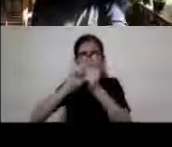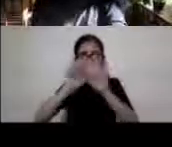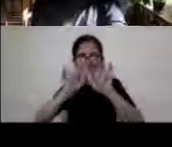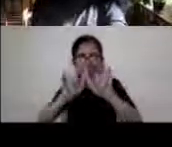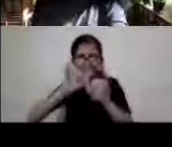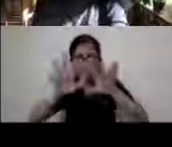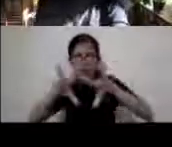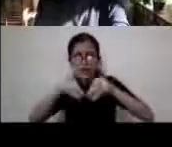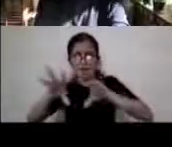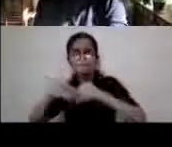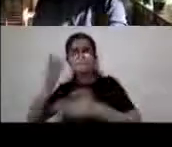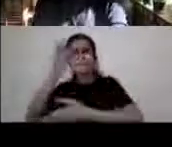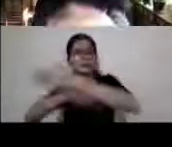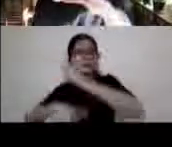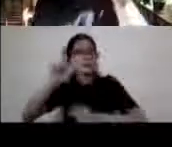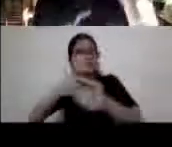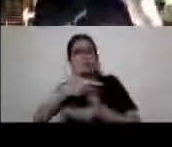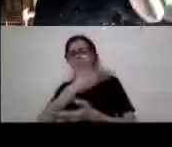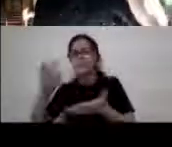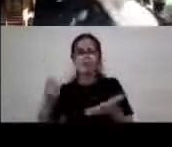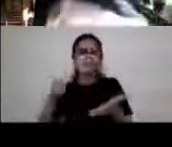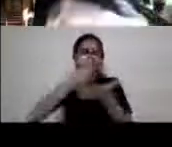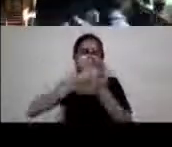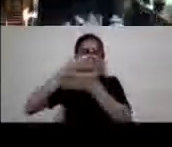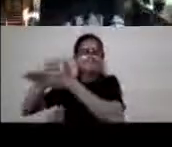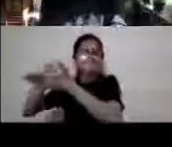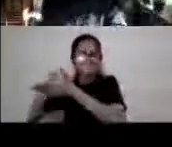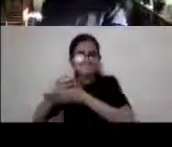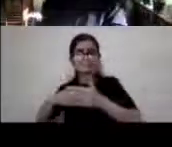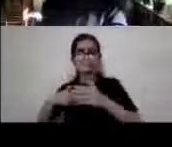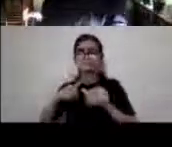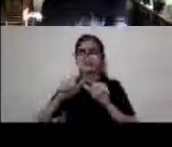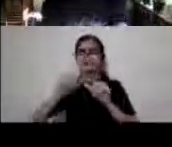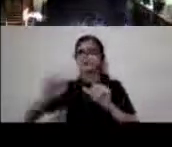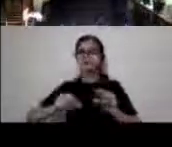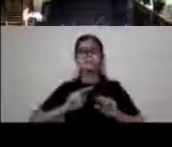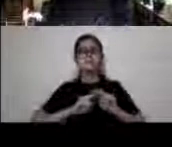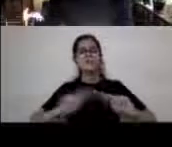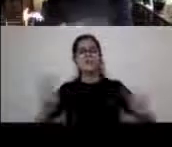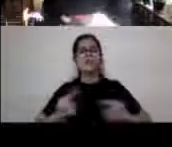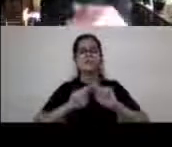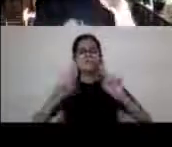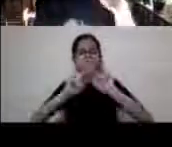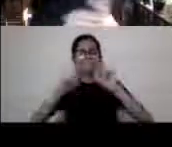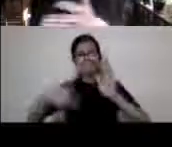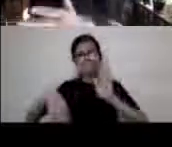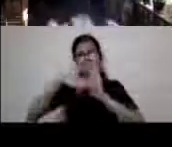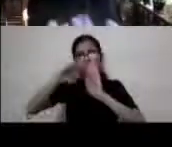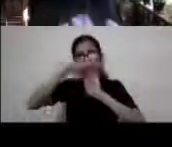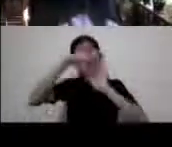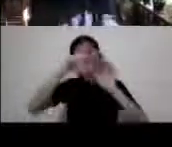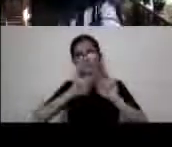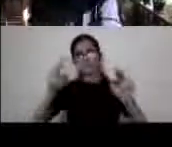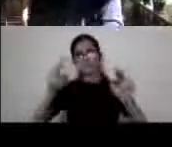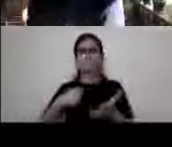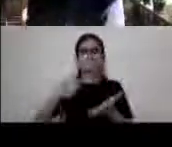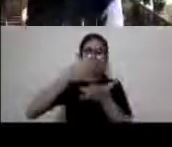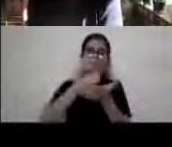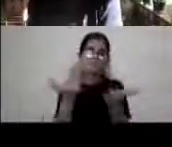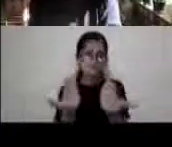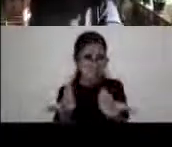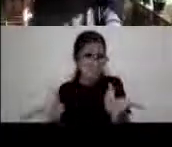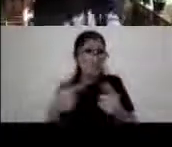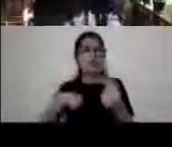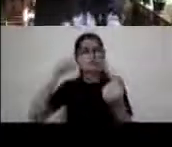with disabilities can reach each and every floor. We are then defining different